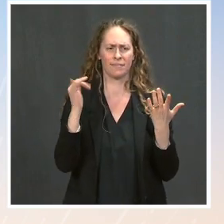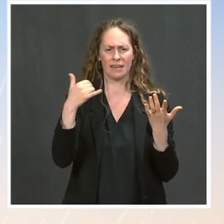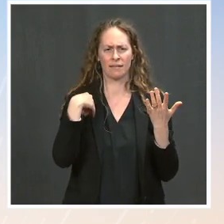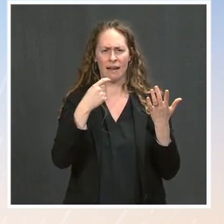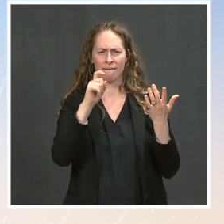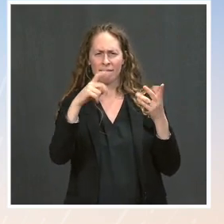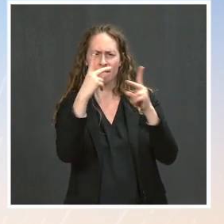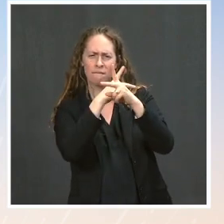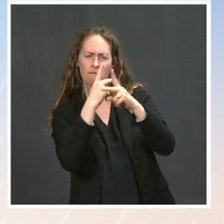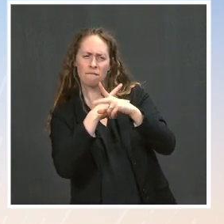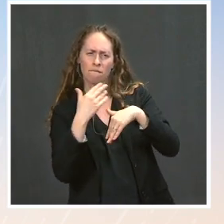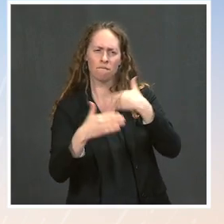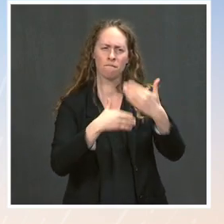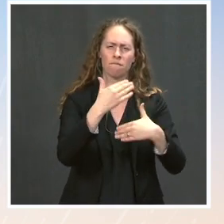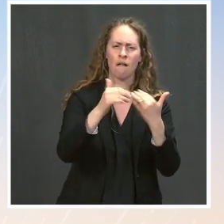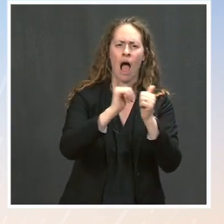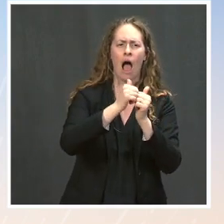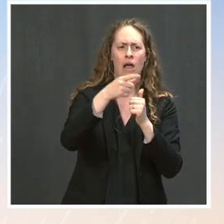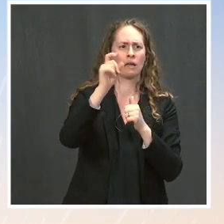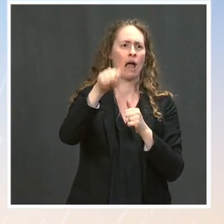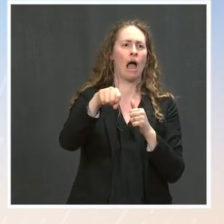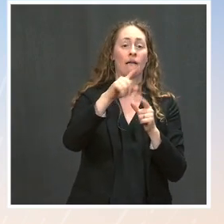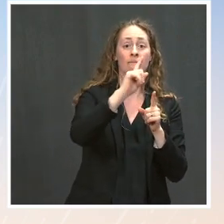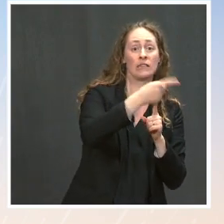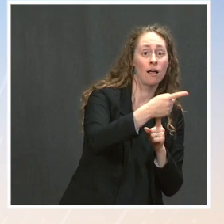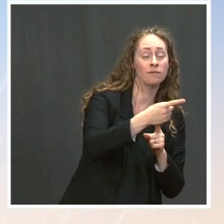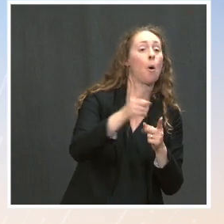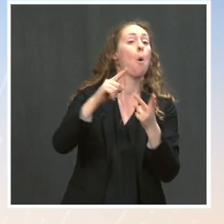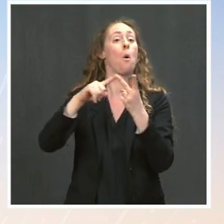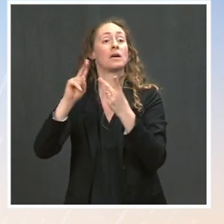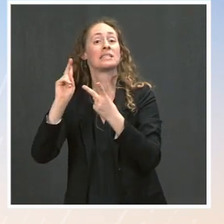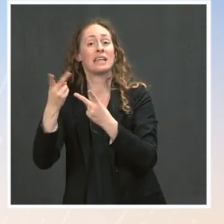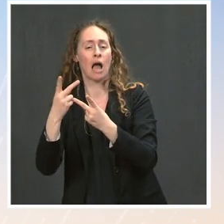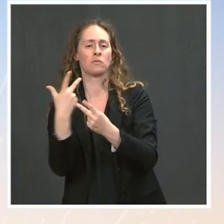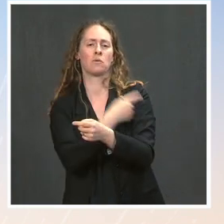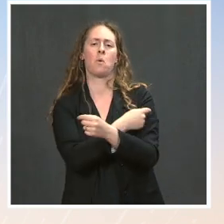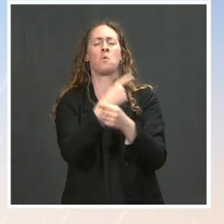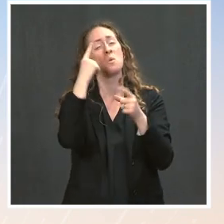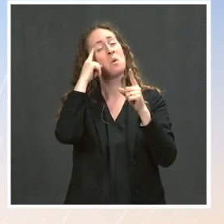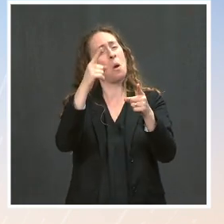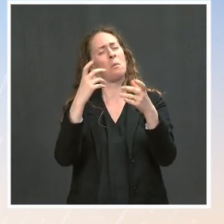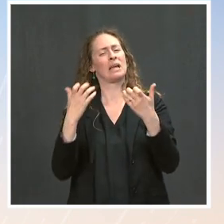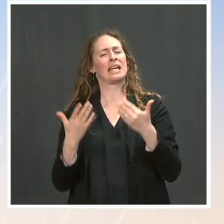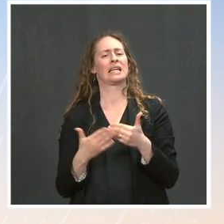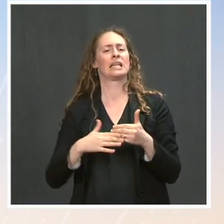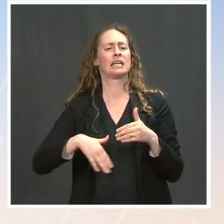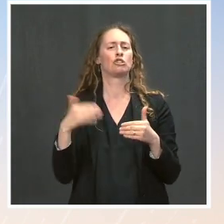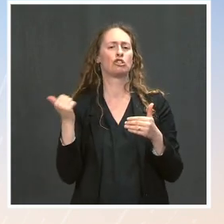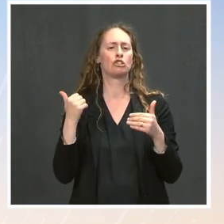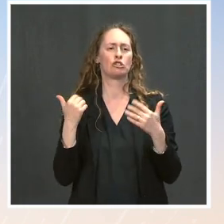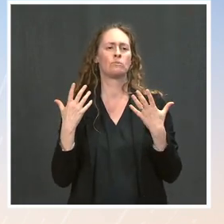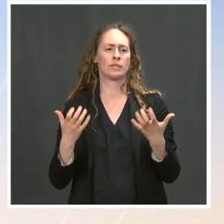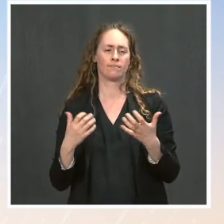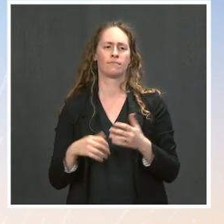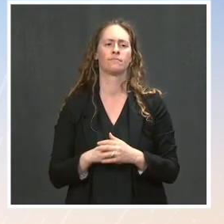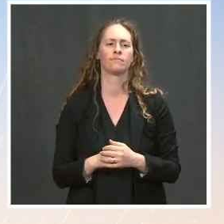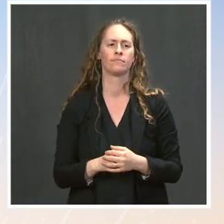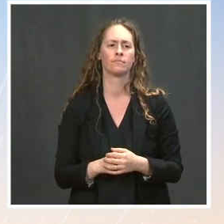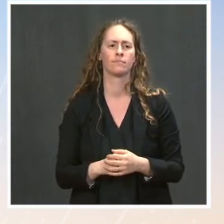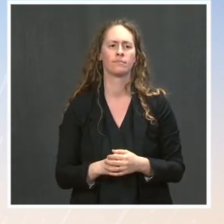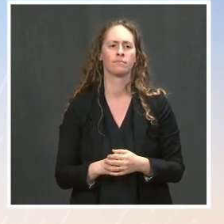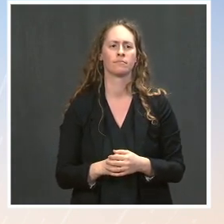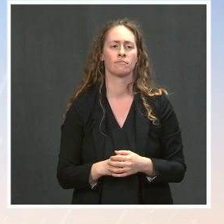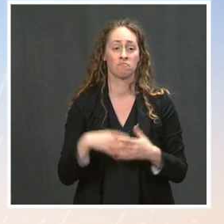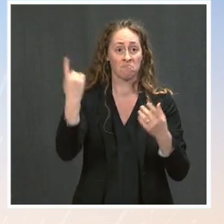to get their second dose or their first dose if they have not yet done that either. Would there be any plan to do some of those things specifically for those people who need to go back for shot two